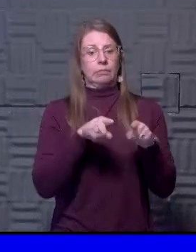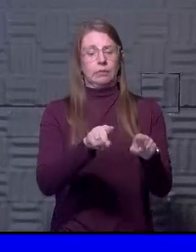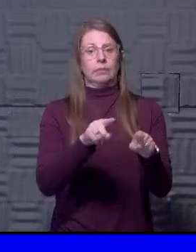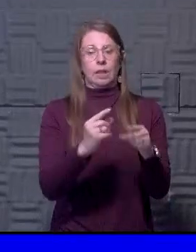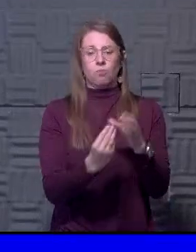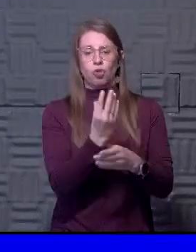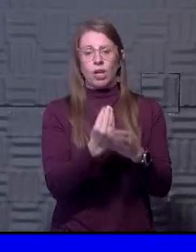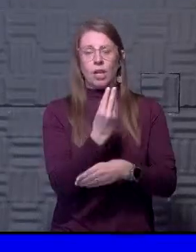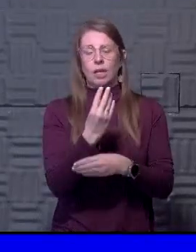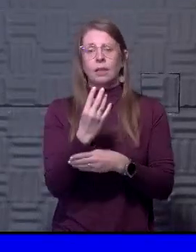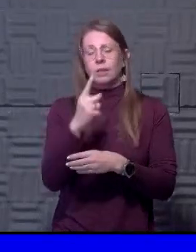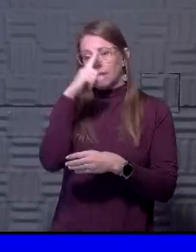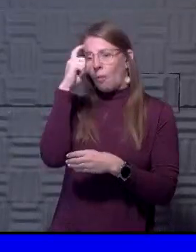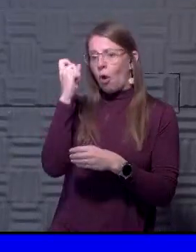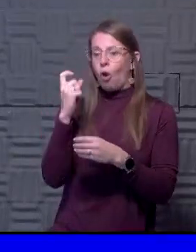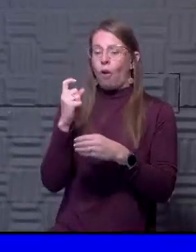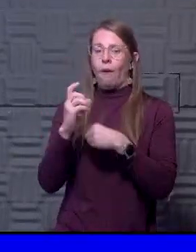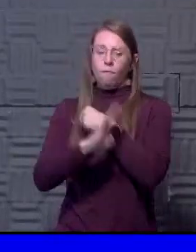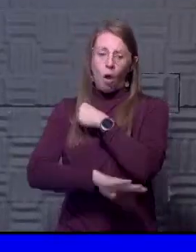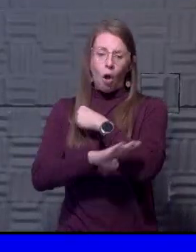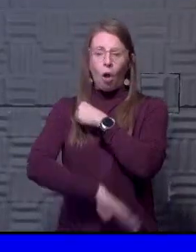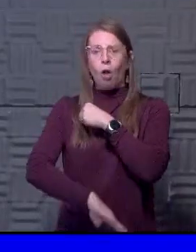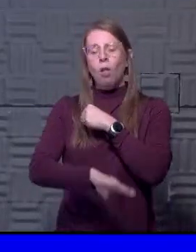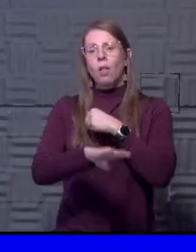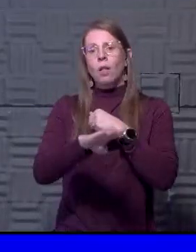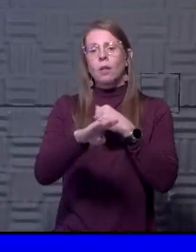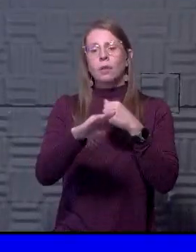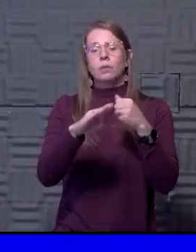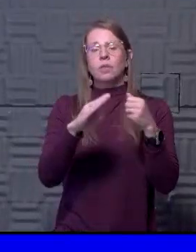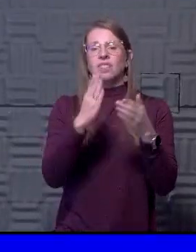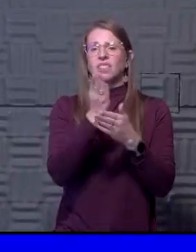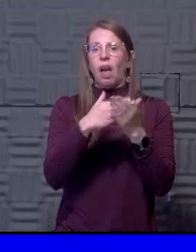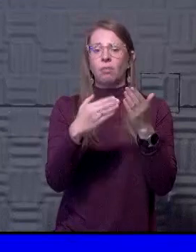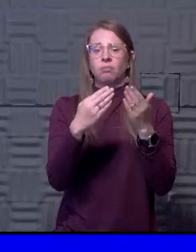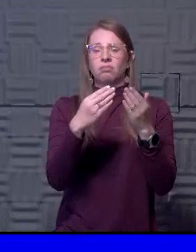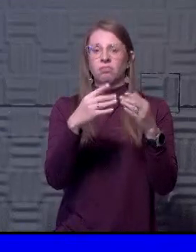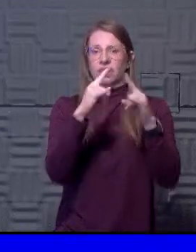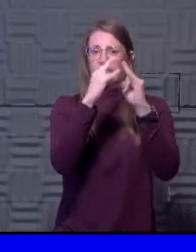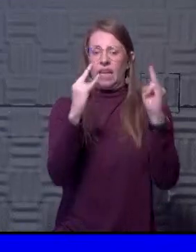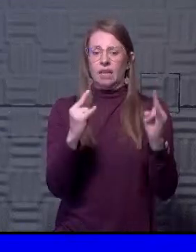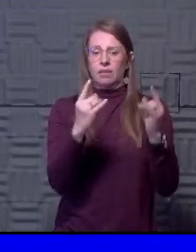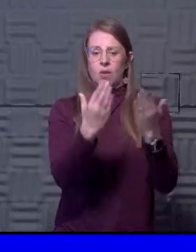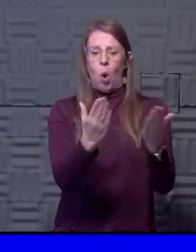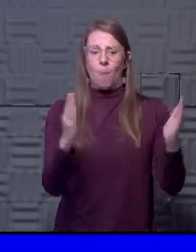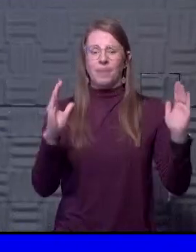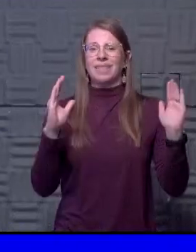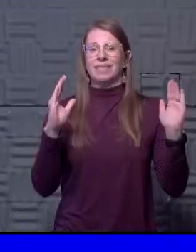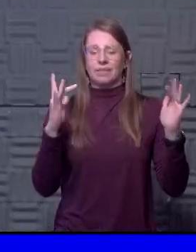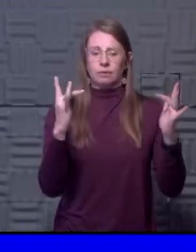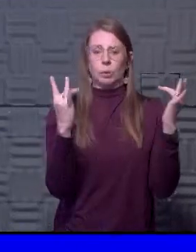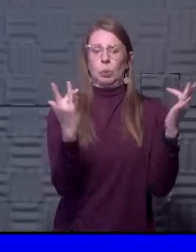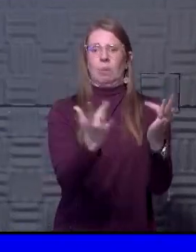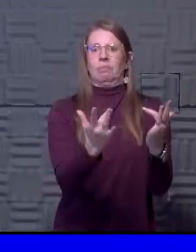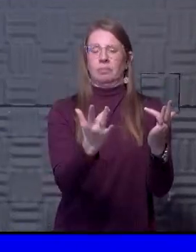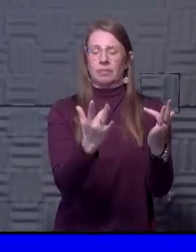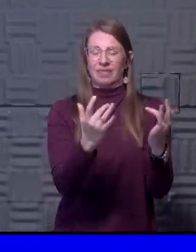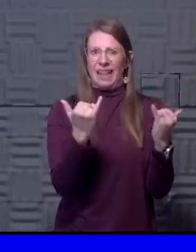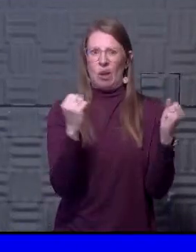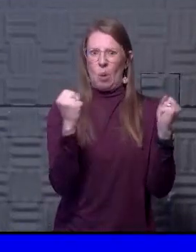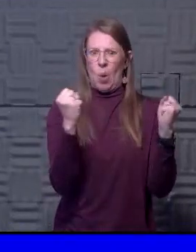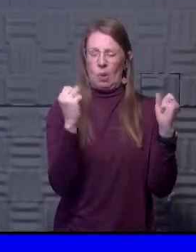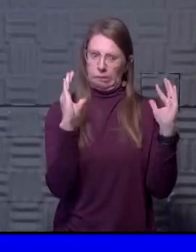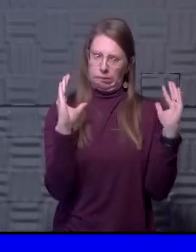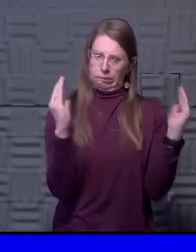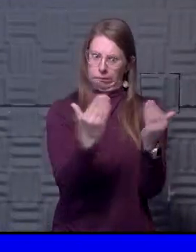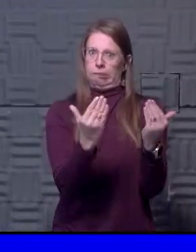the summer, the early fall when you could have whole sides of the tent areas open up. It's probably a little more difficult now with the temperatures when you're probably wanting